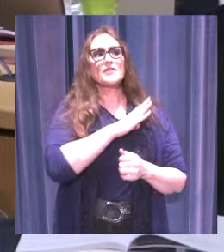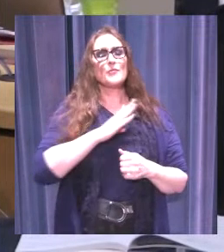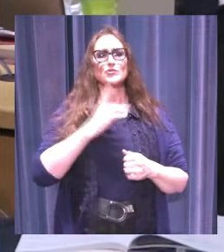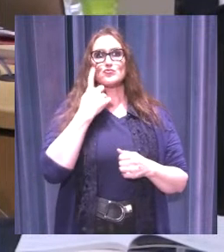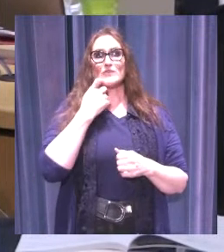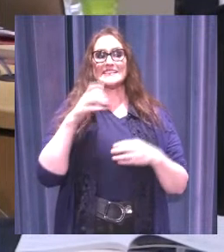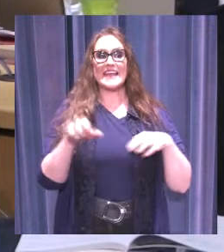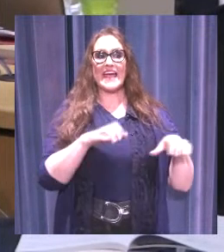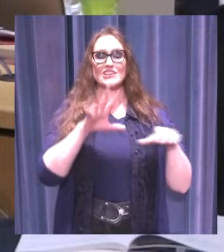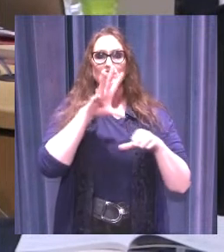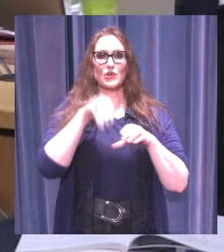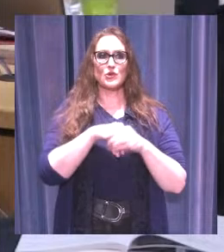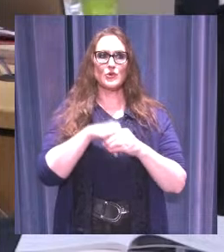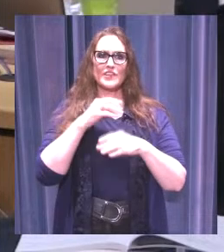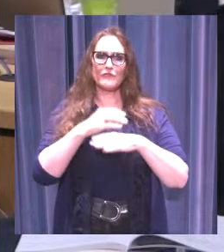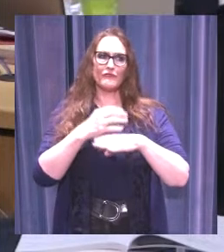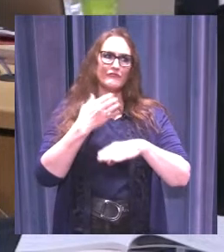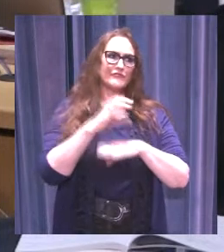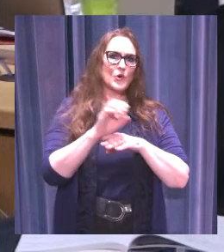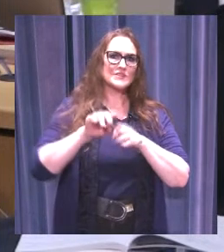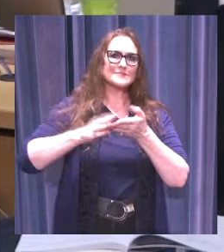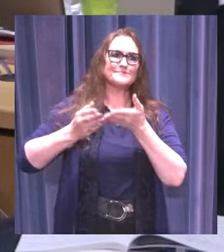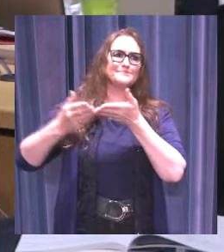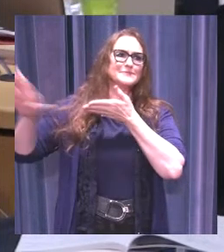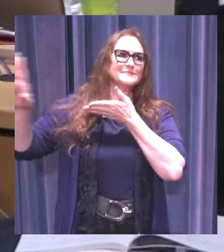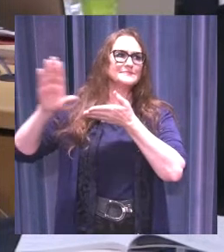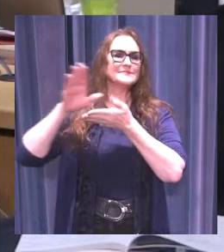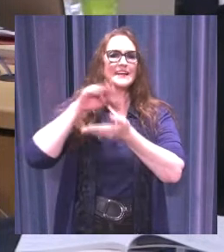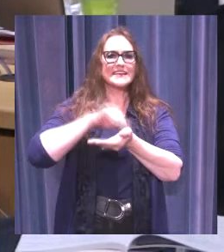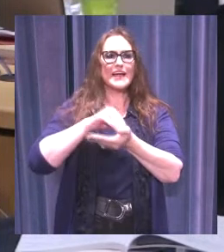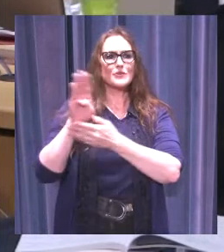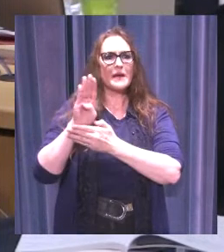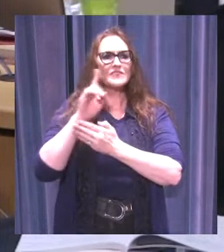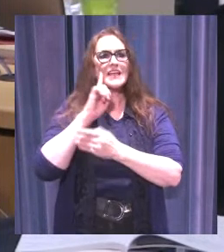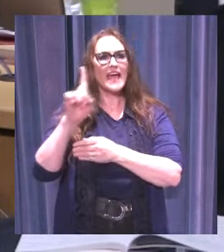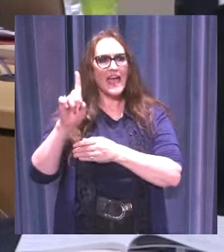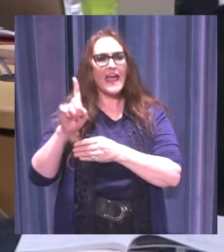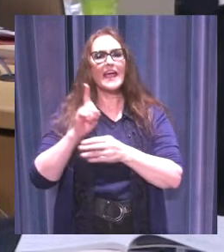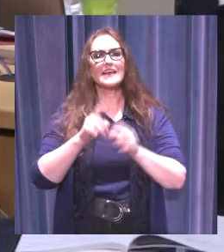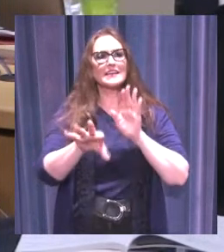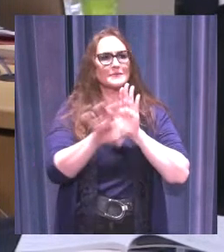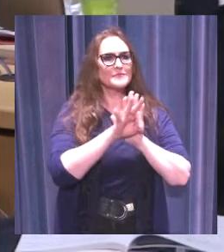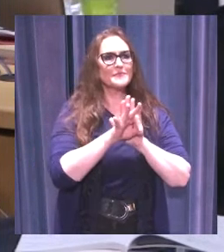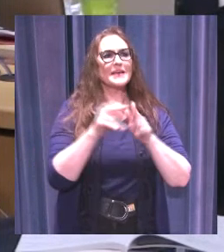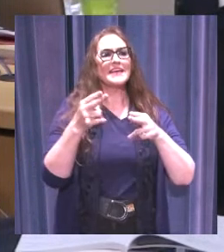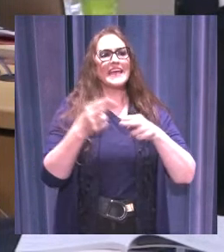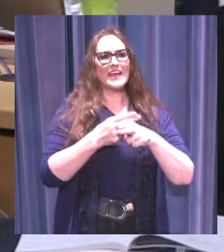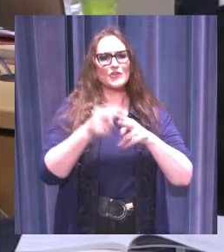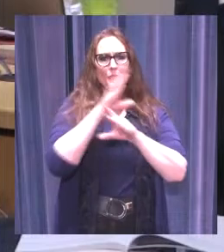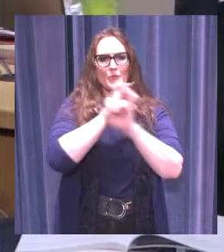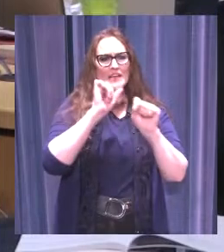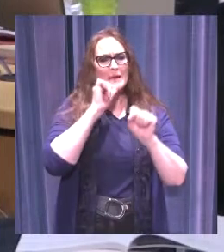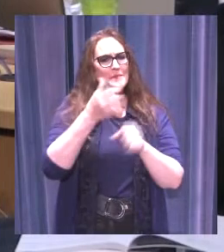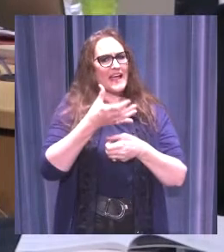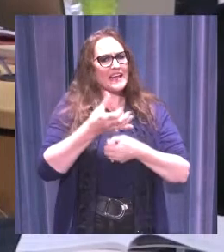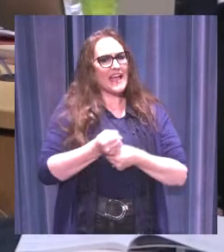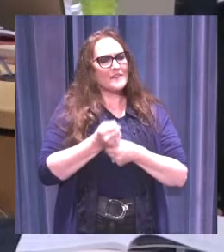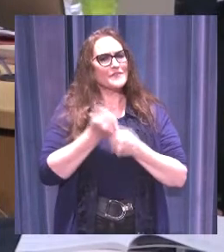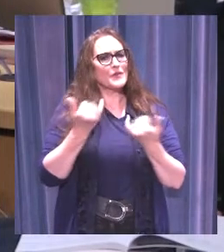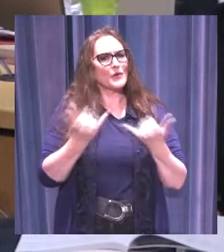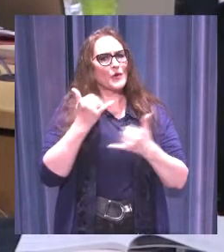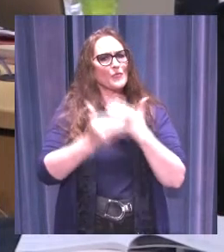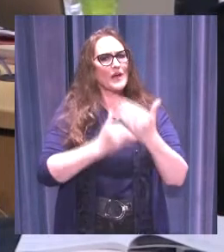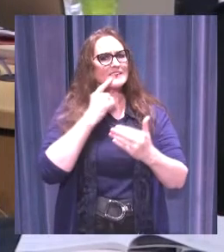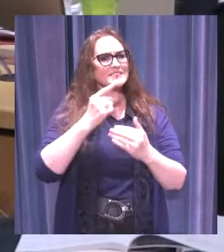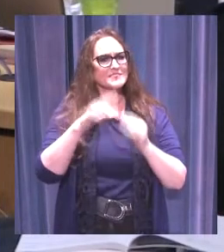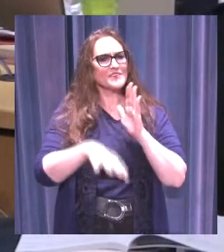actions, including the forced departure of Dr. Beverly and the appointment of an interim president, I am not confident in the current process to find a suitable